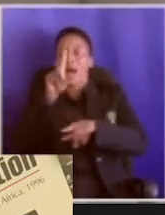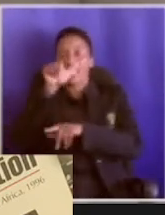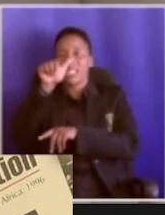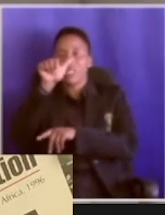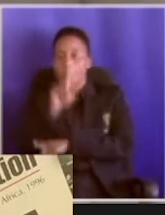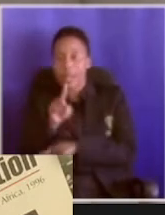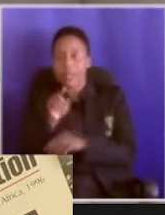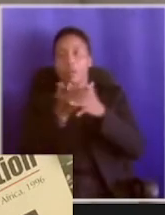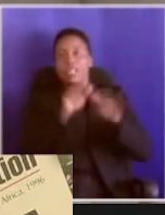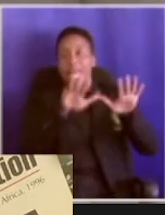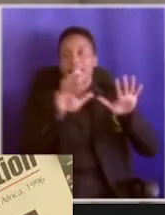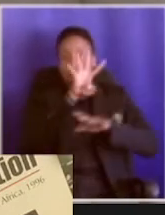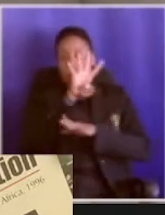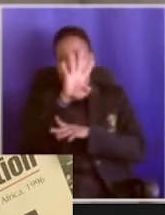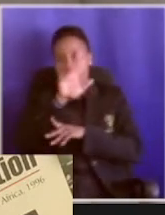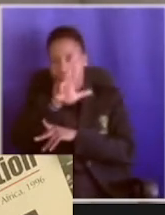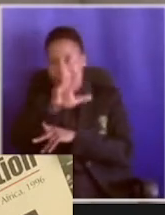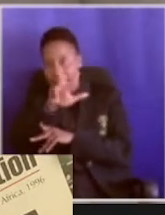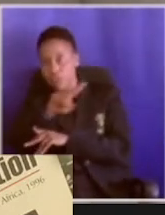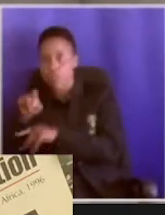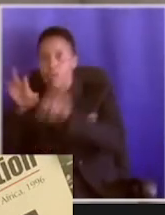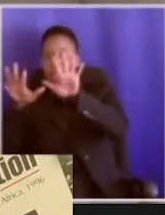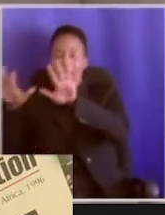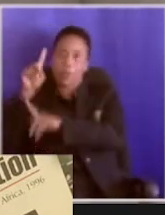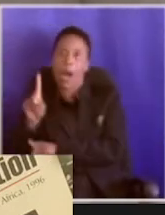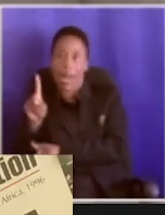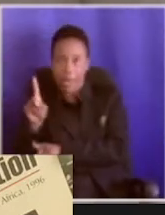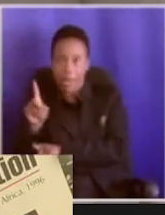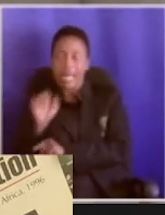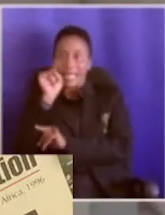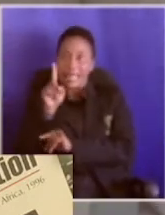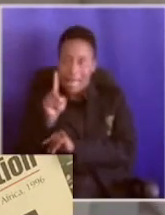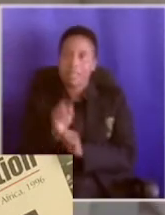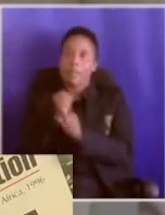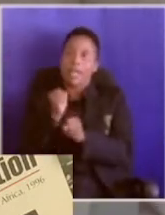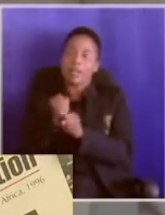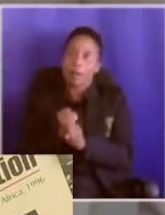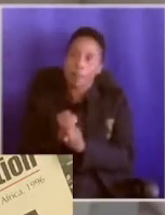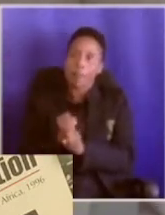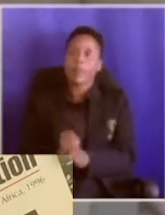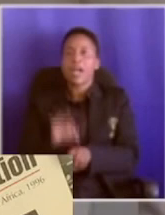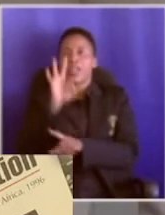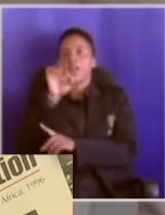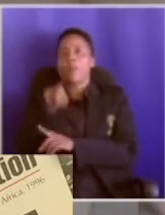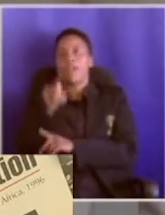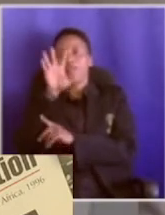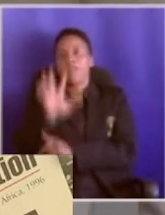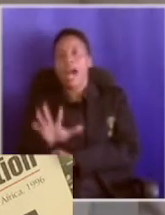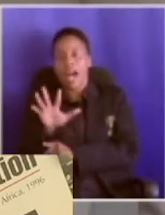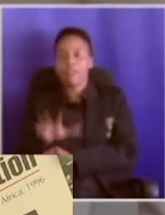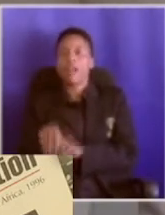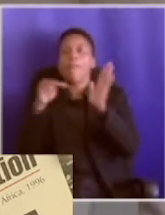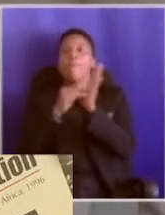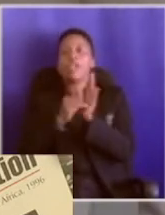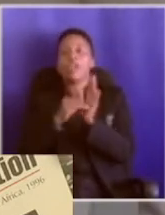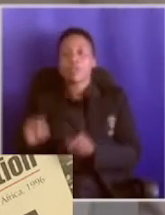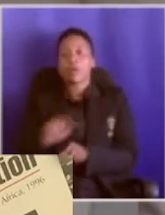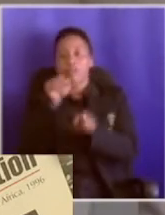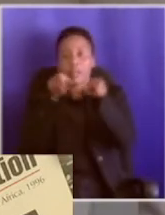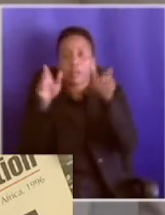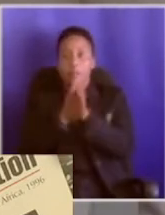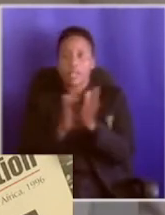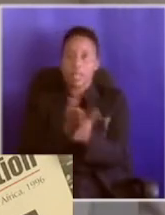1948 and 1991 that resulted in the uprooting of about 3.5 million South